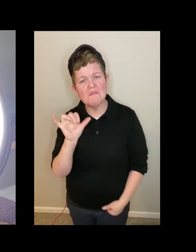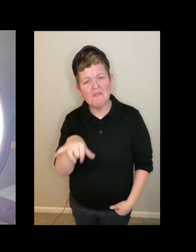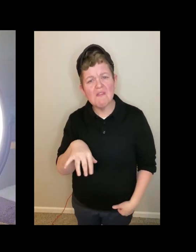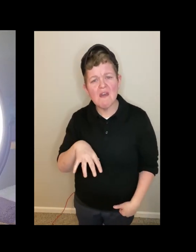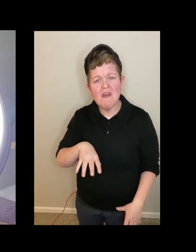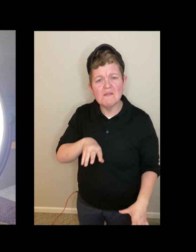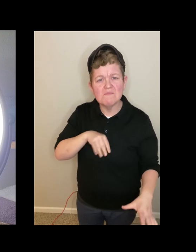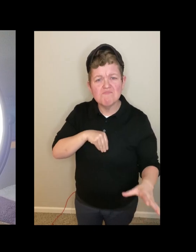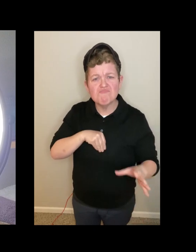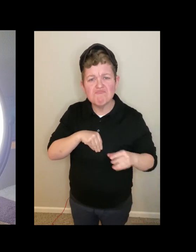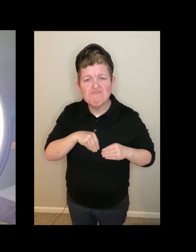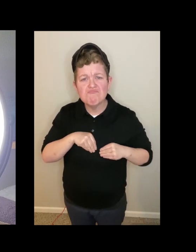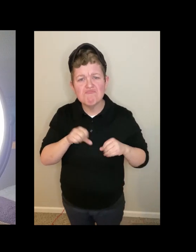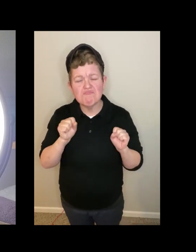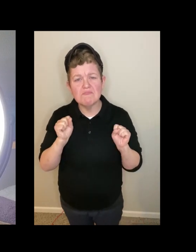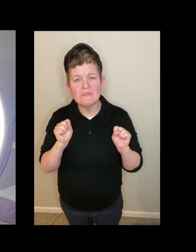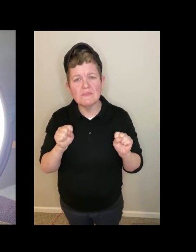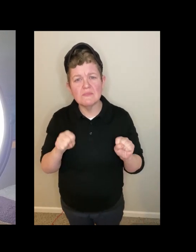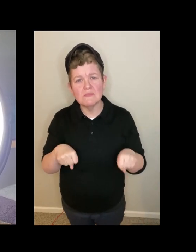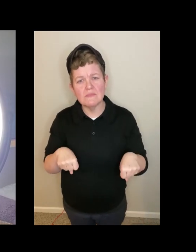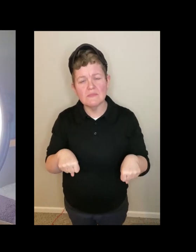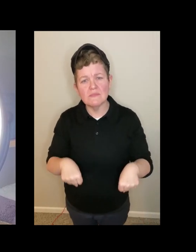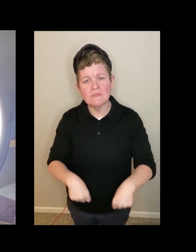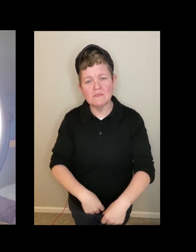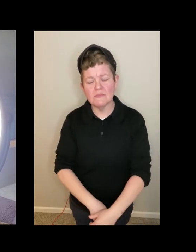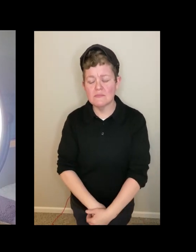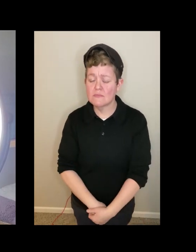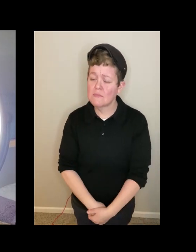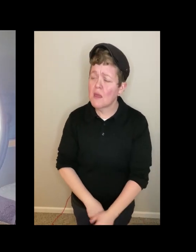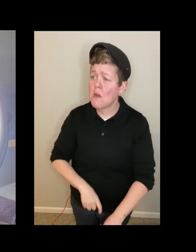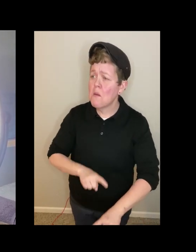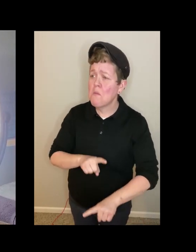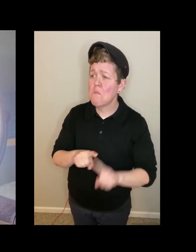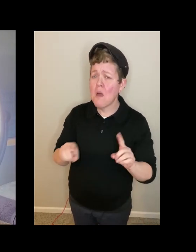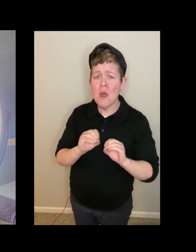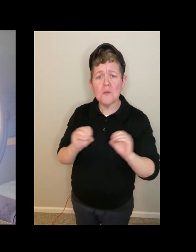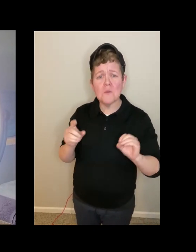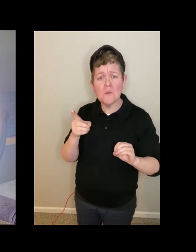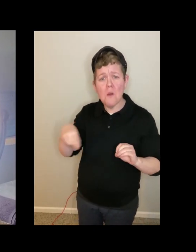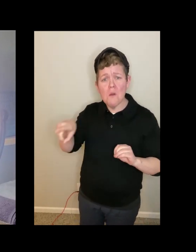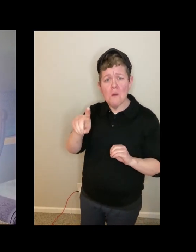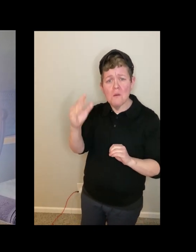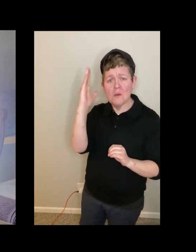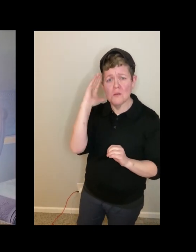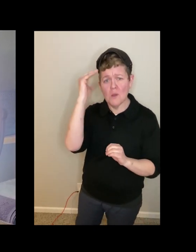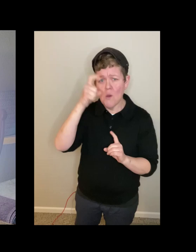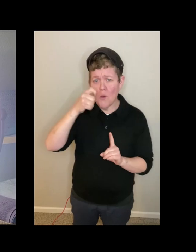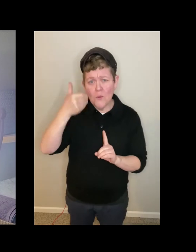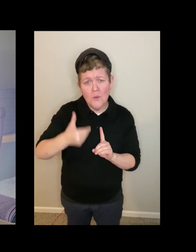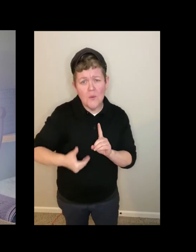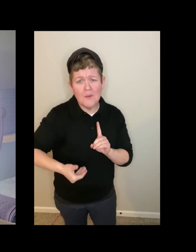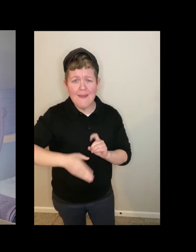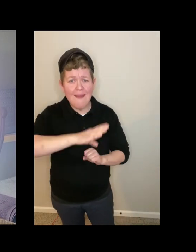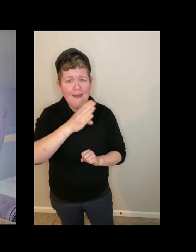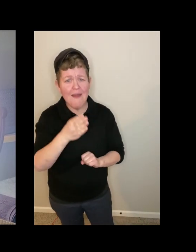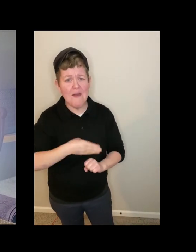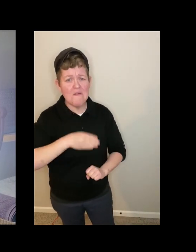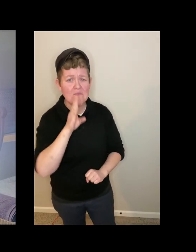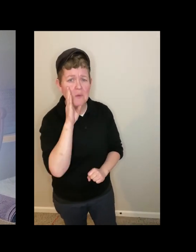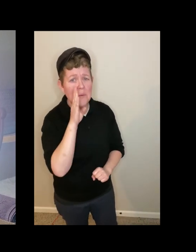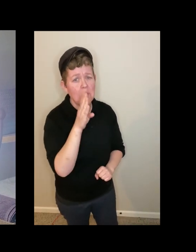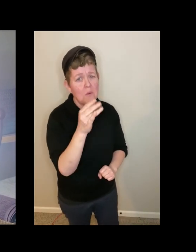I could do that, but no one knows me,